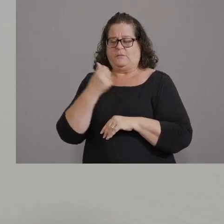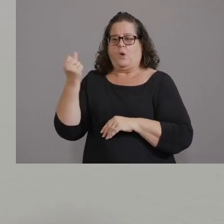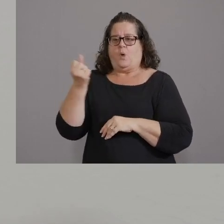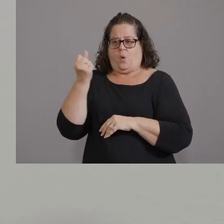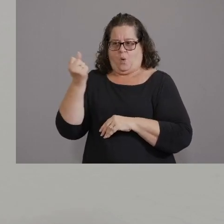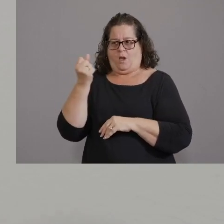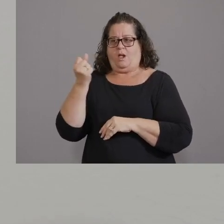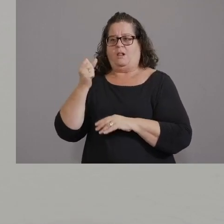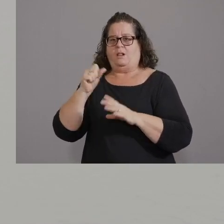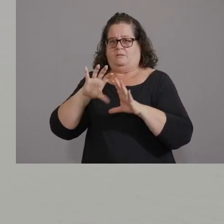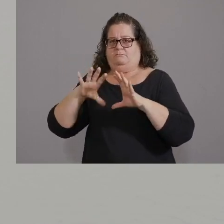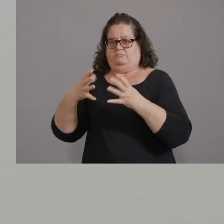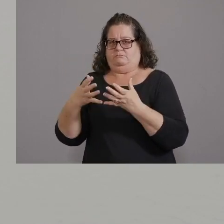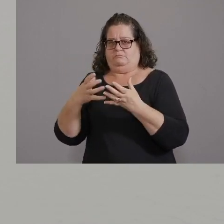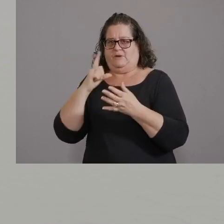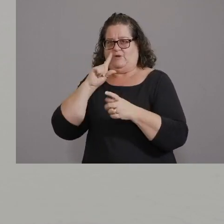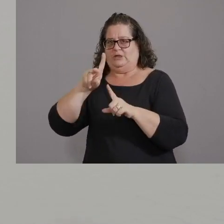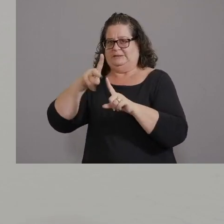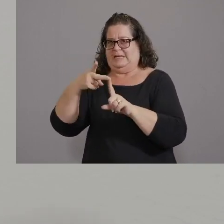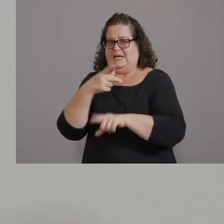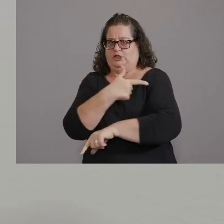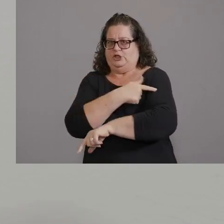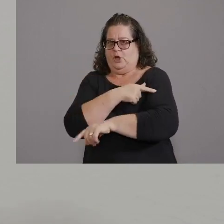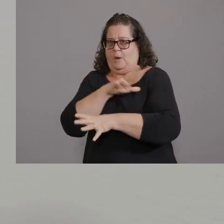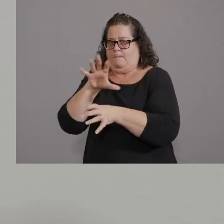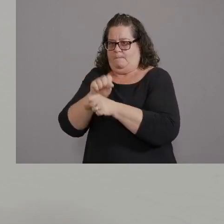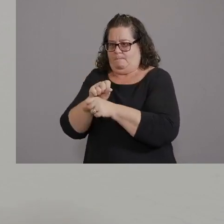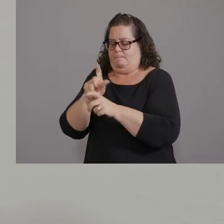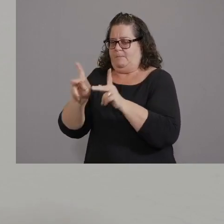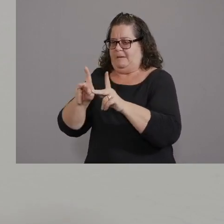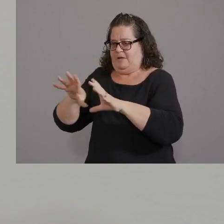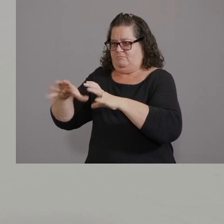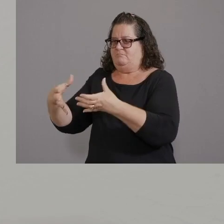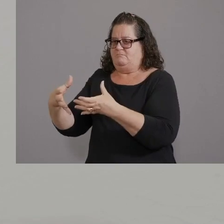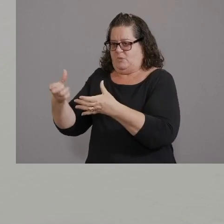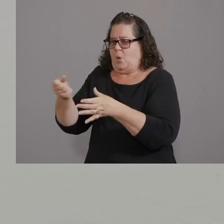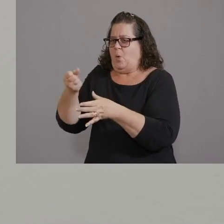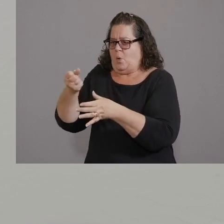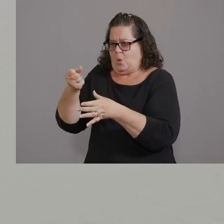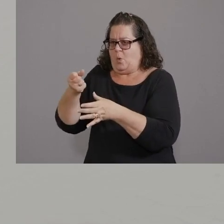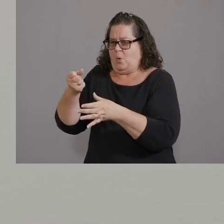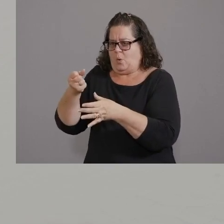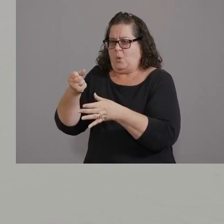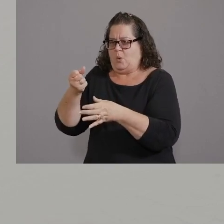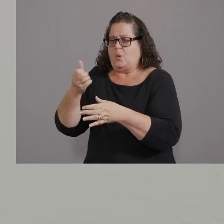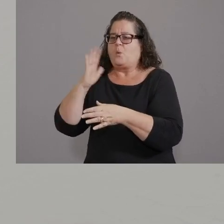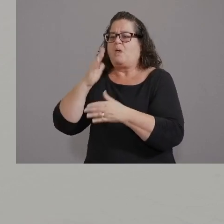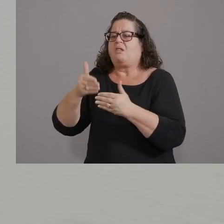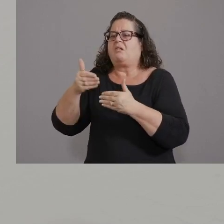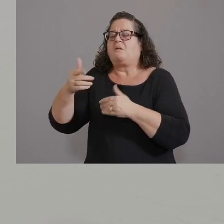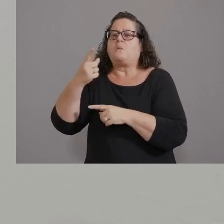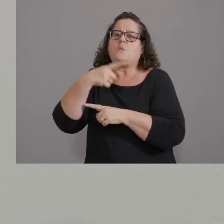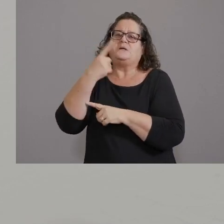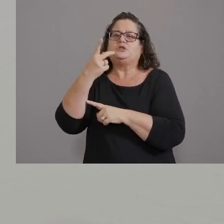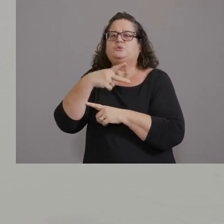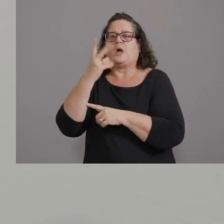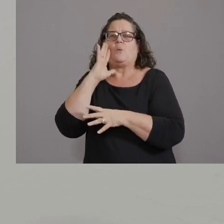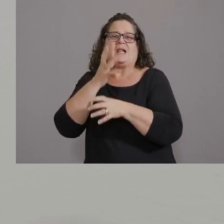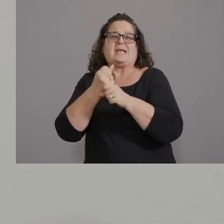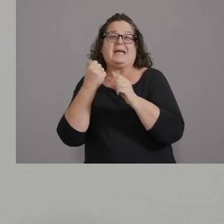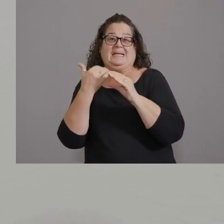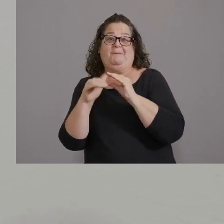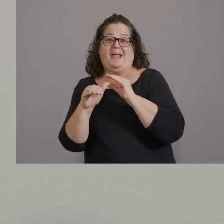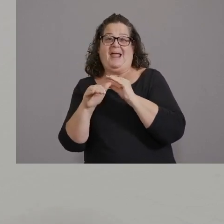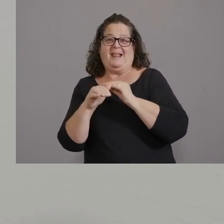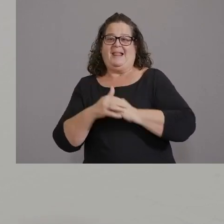doses. Those should be coming within the next day or two to register for that. And so look for that. And then we will